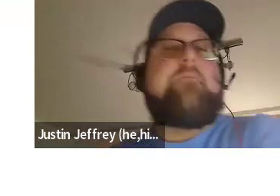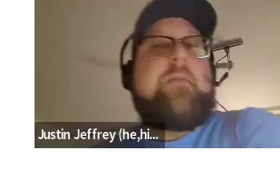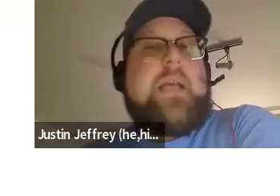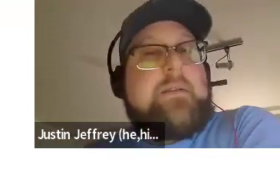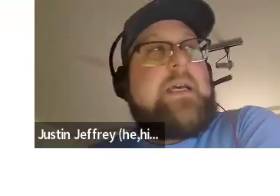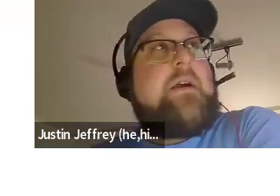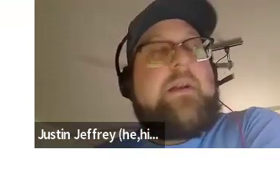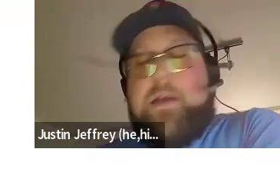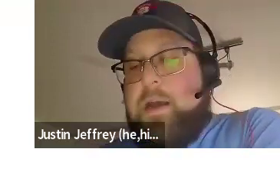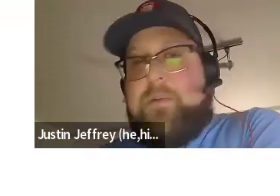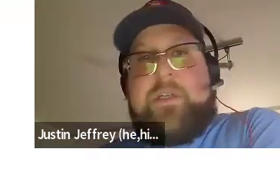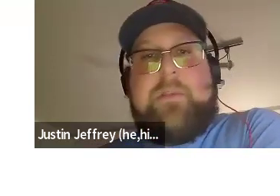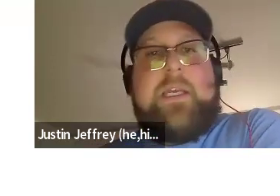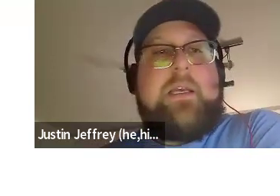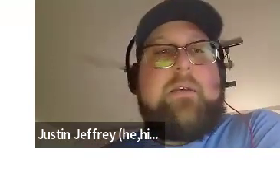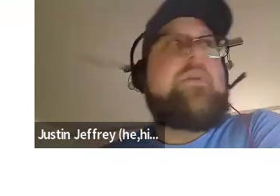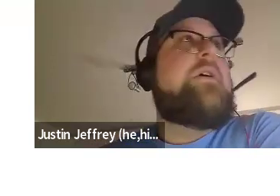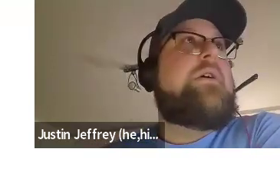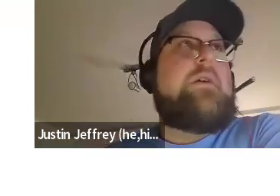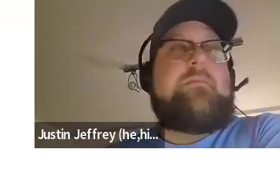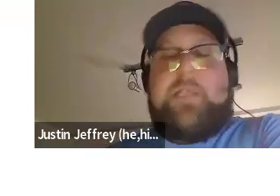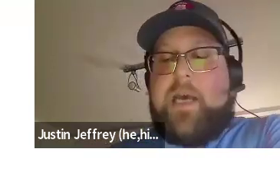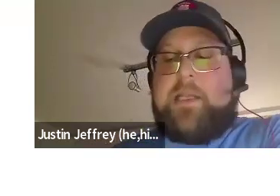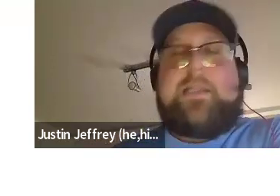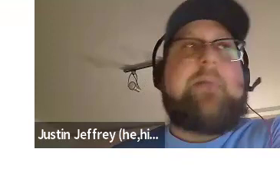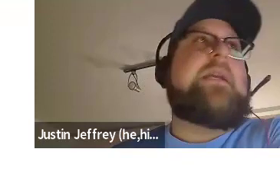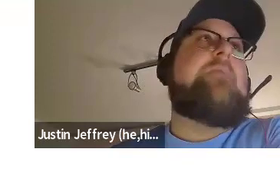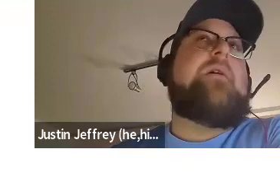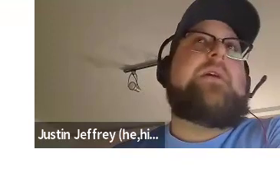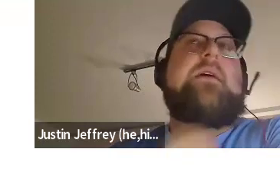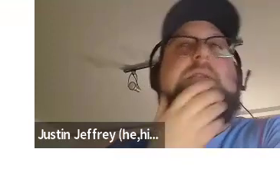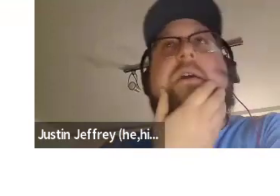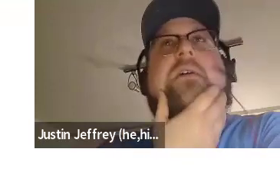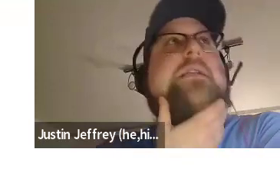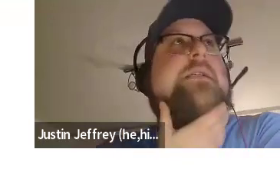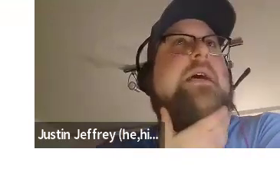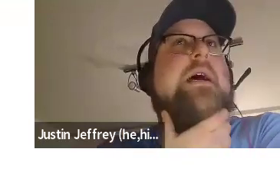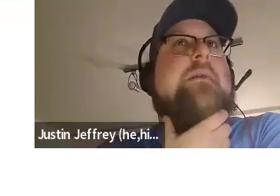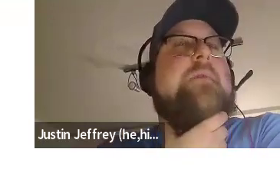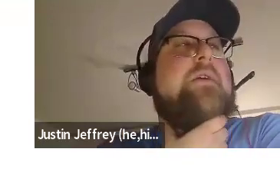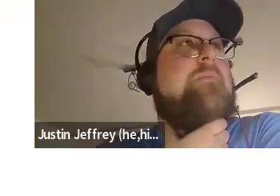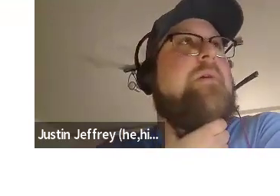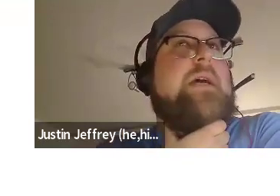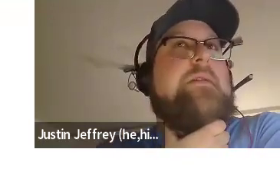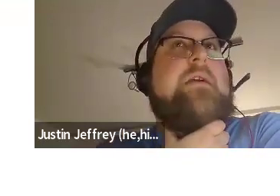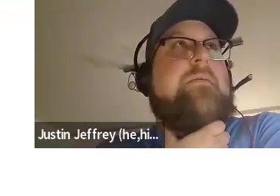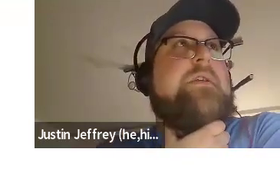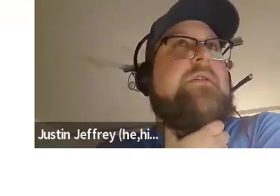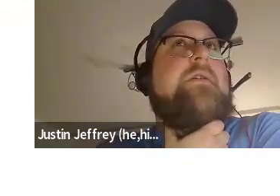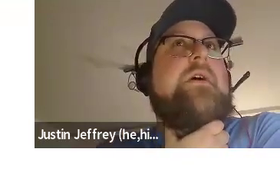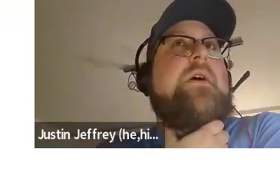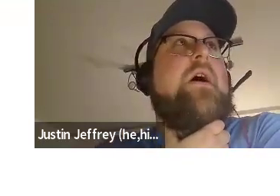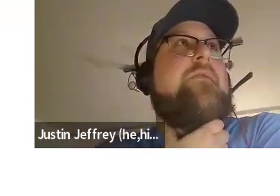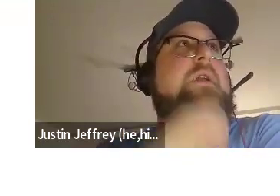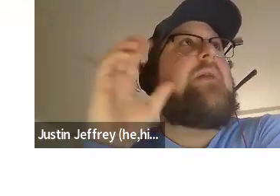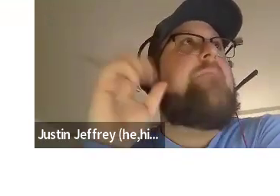but the Kent Public Health Center, which I believe, didn't highlight that, but the Kent Public Health Center is a great public health center that we're